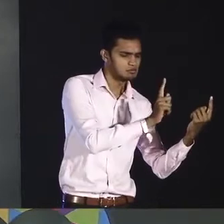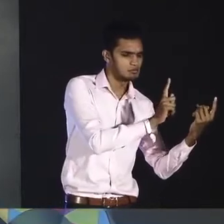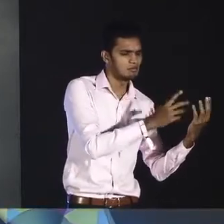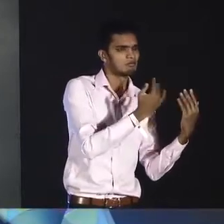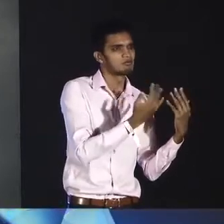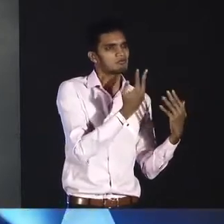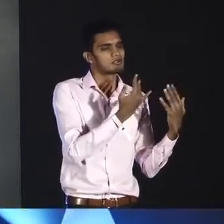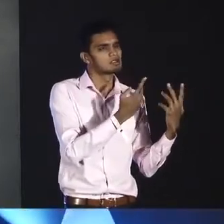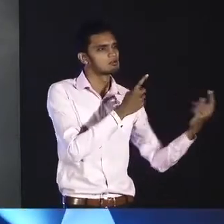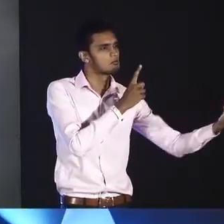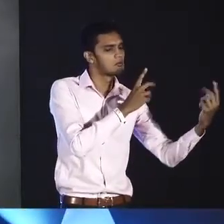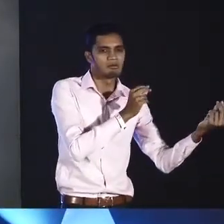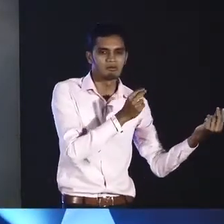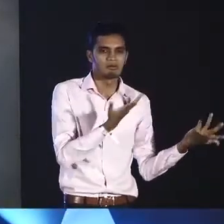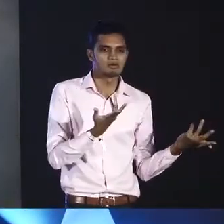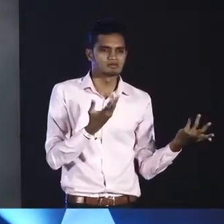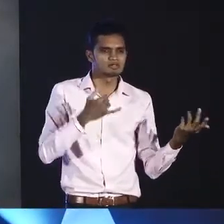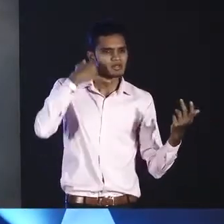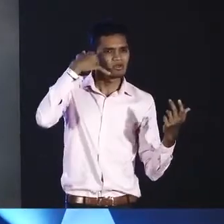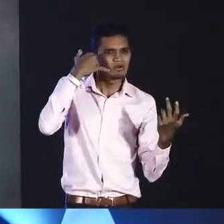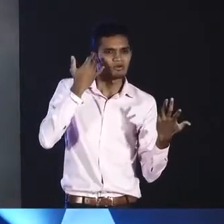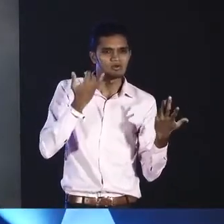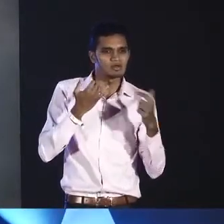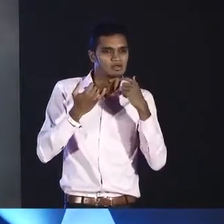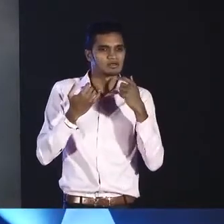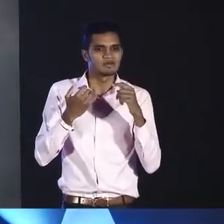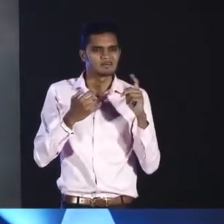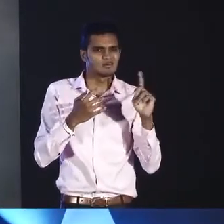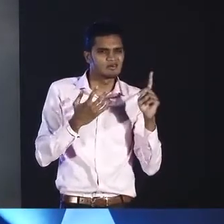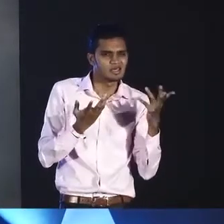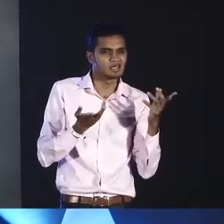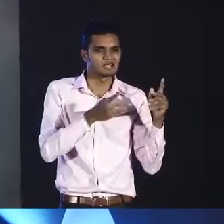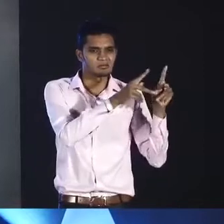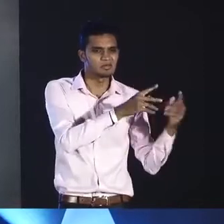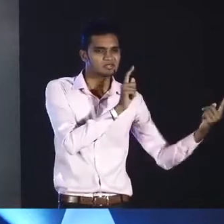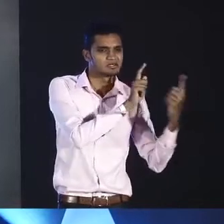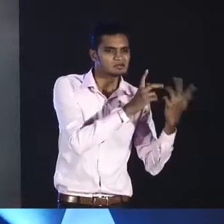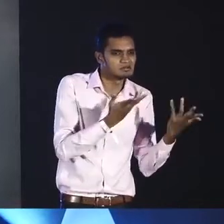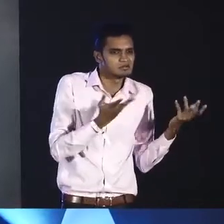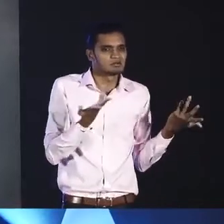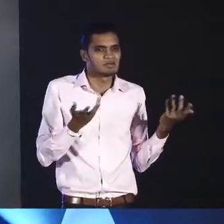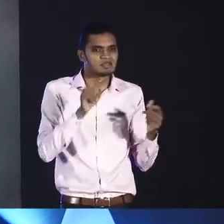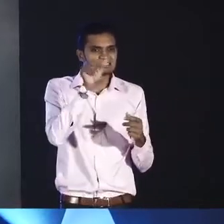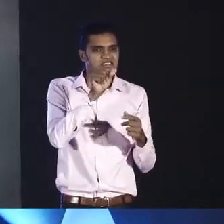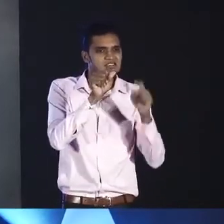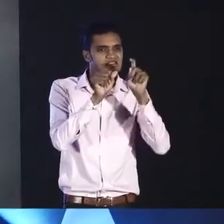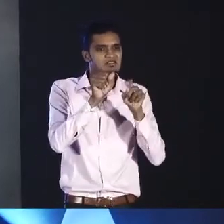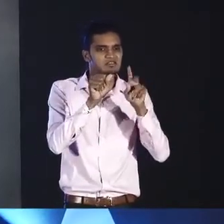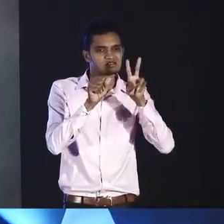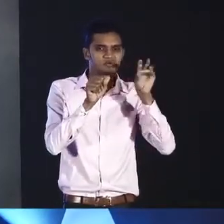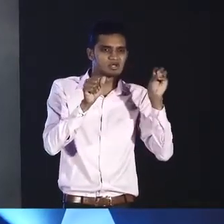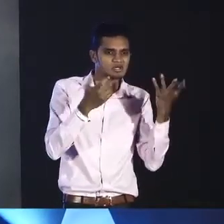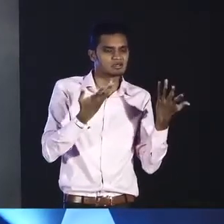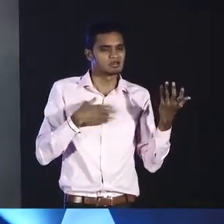nobody was there. So I called up the organizers here and I said, "What has happened? Nobody's come to pick me up. It's already 6:15, 6:20. The bus has come at 6